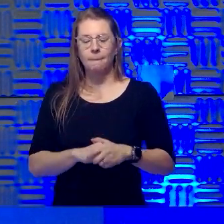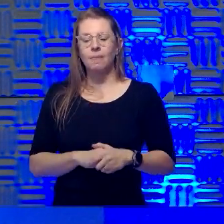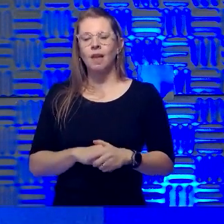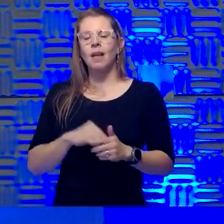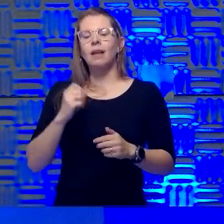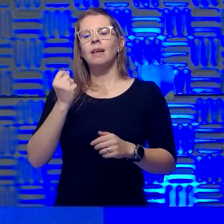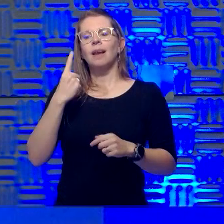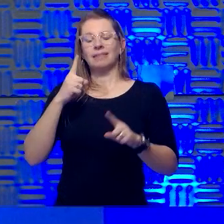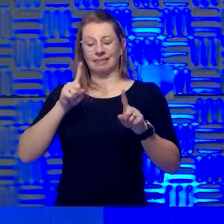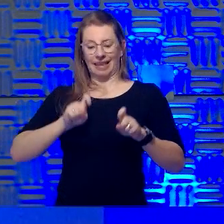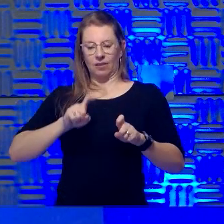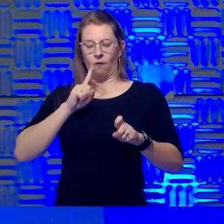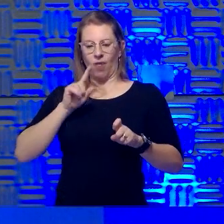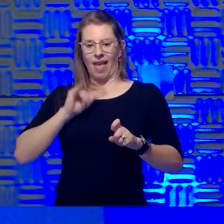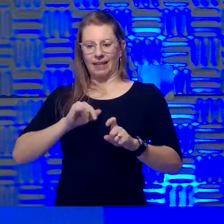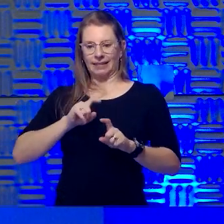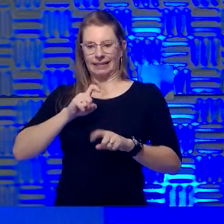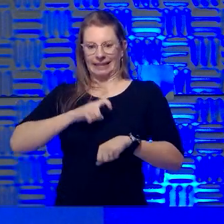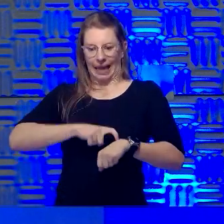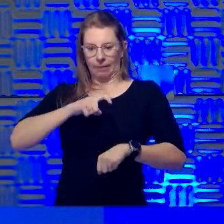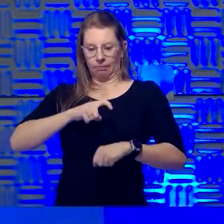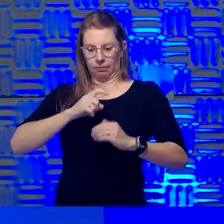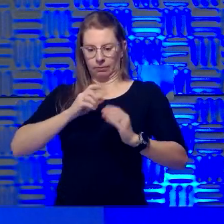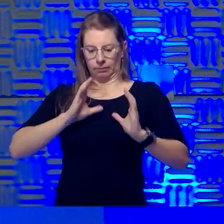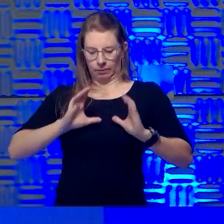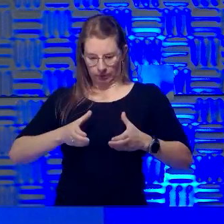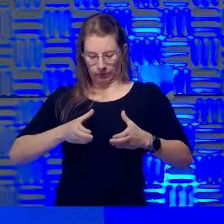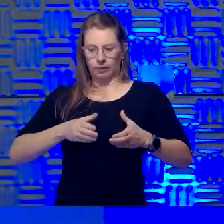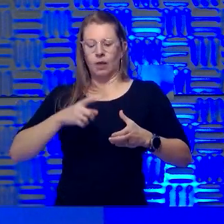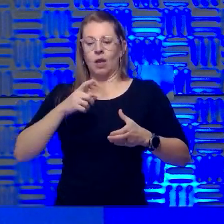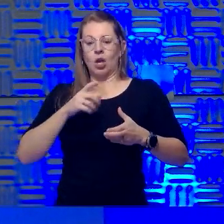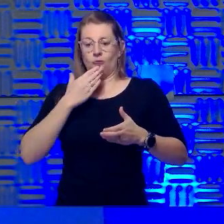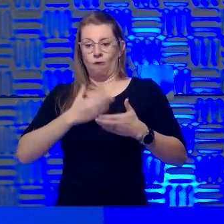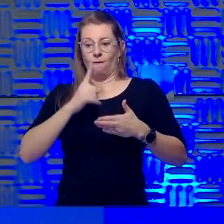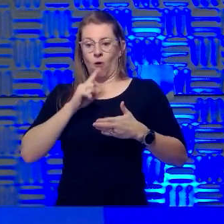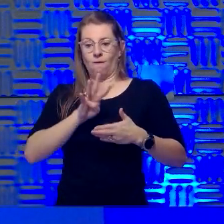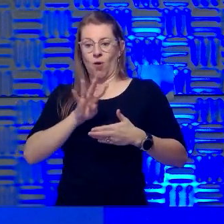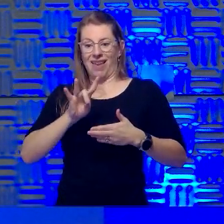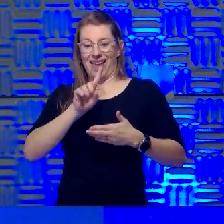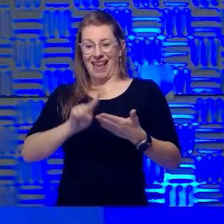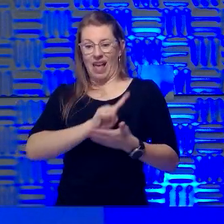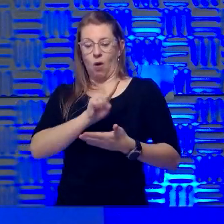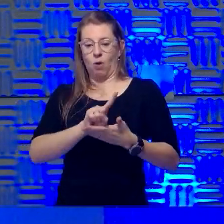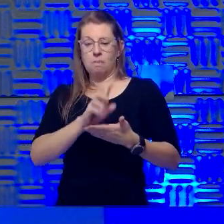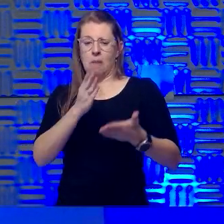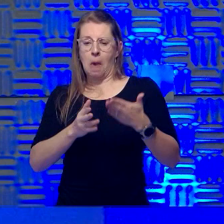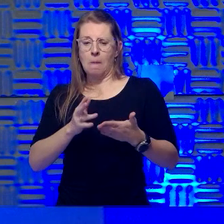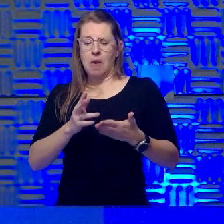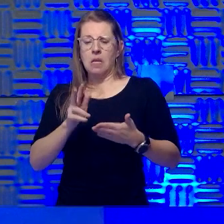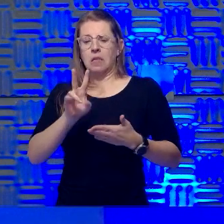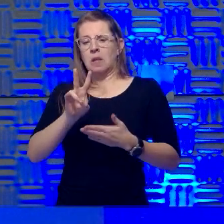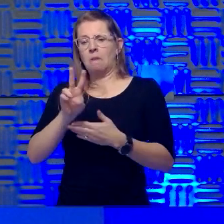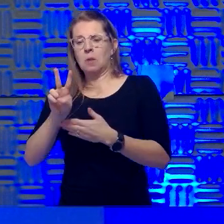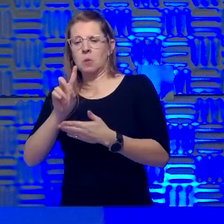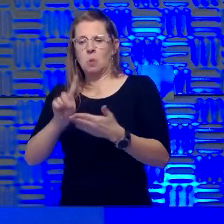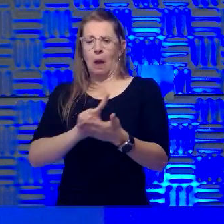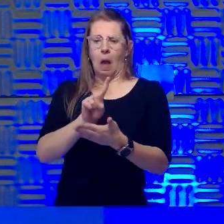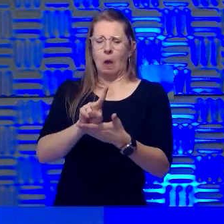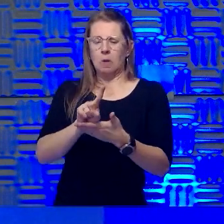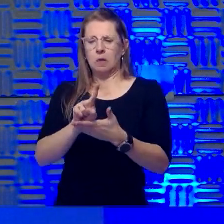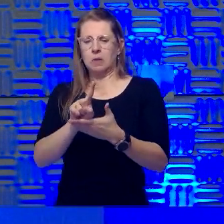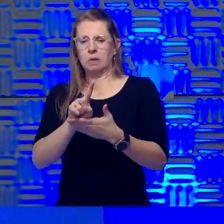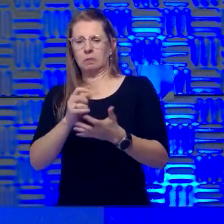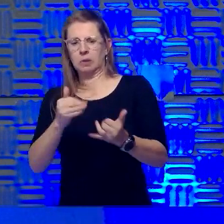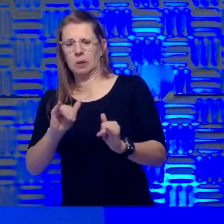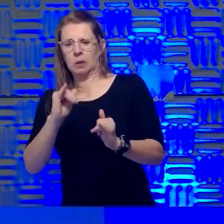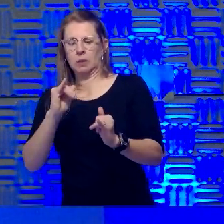do is for that point in time. You can maybe say it's good for 48 hours, possibly get it to 72 hours saying you're still good. But after